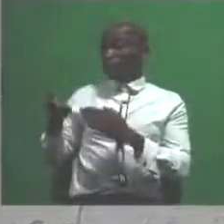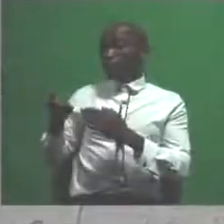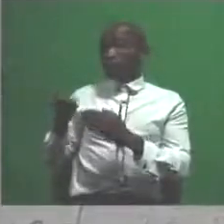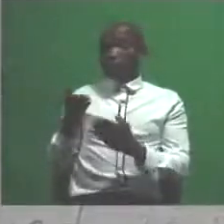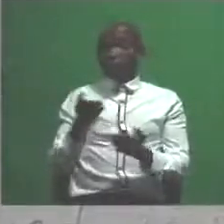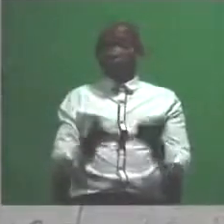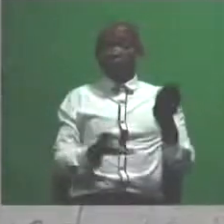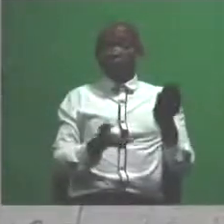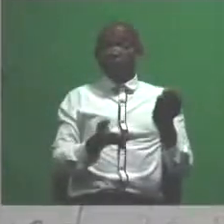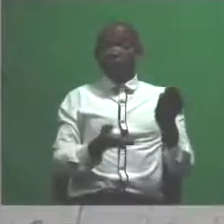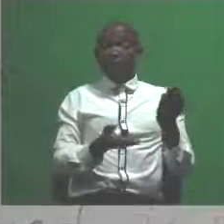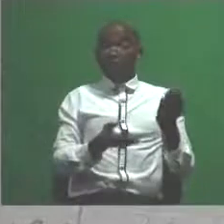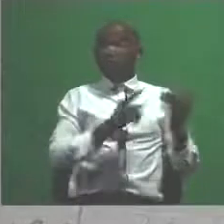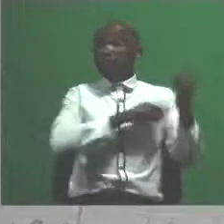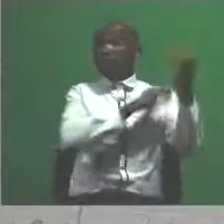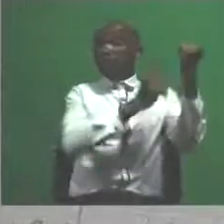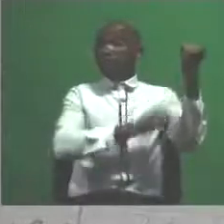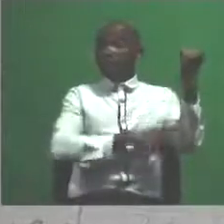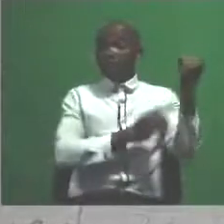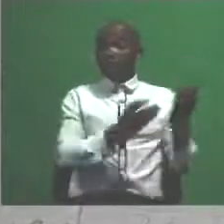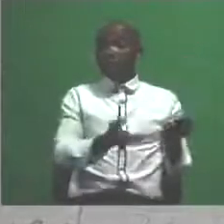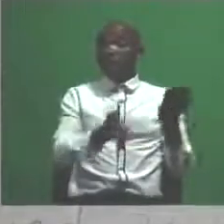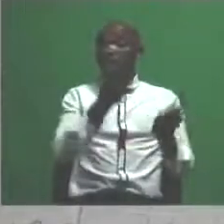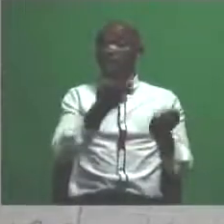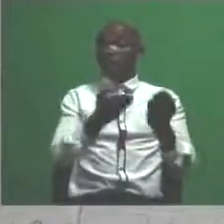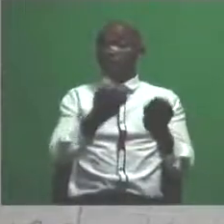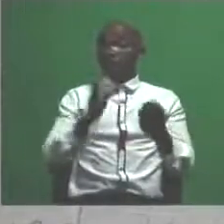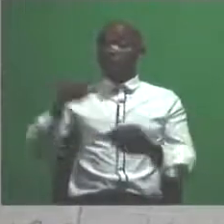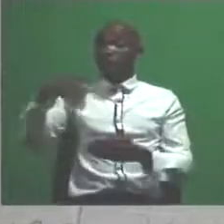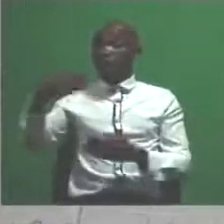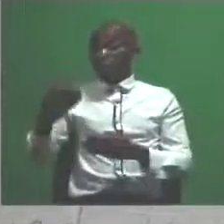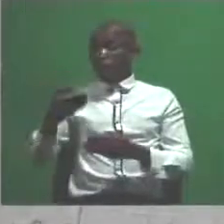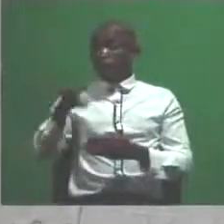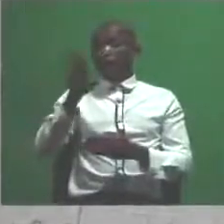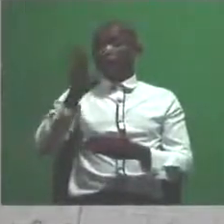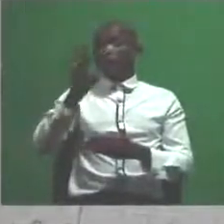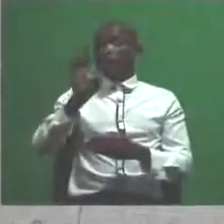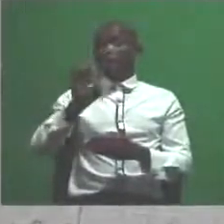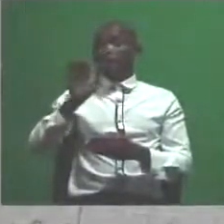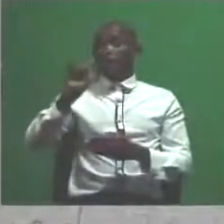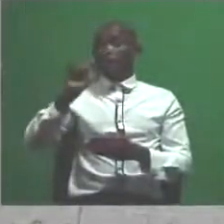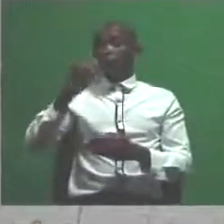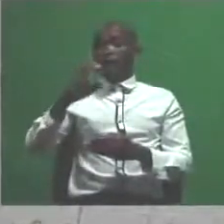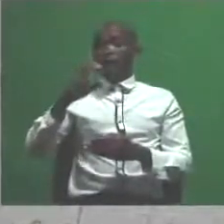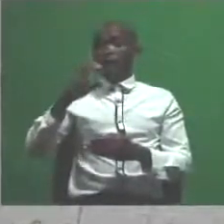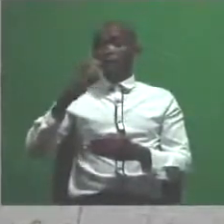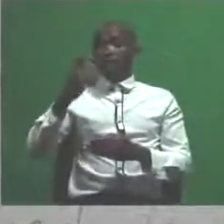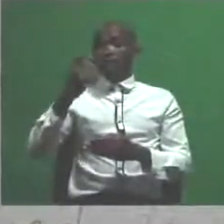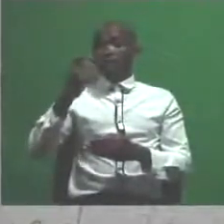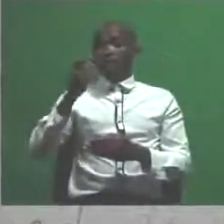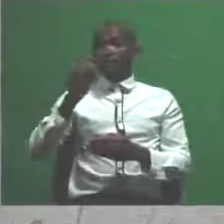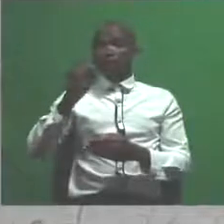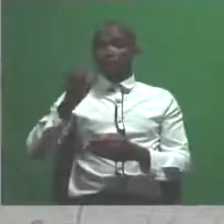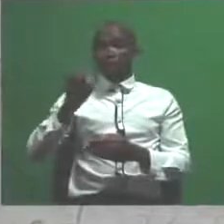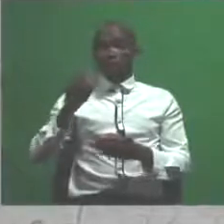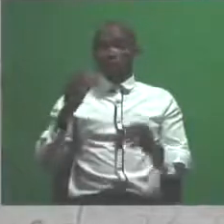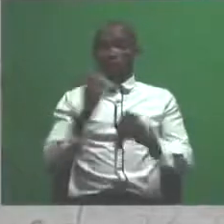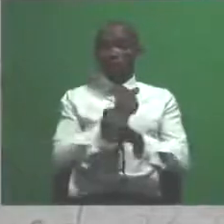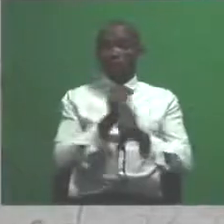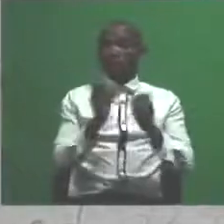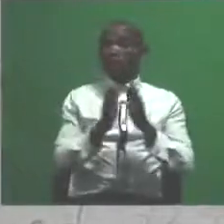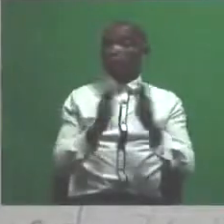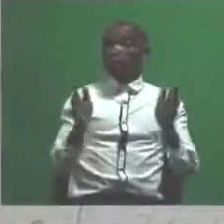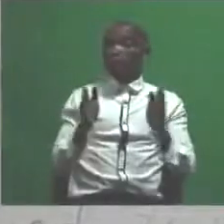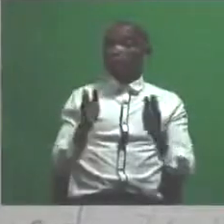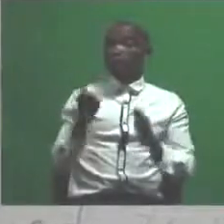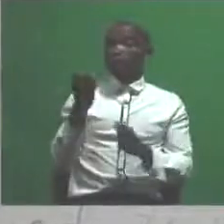level for the products after the reaction taking place. Here, by